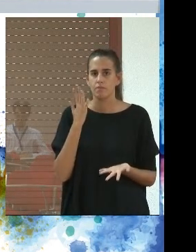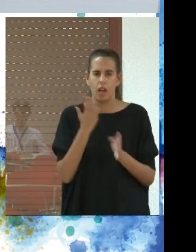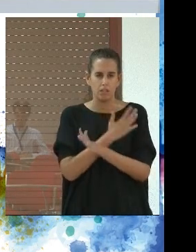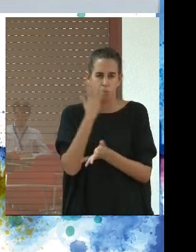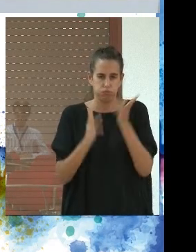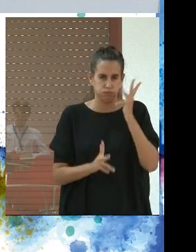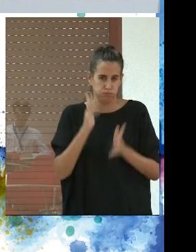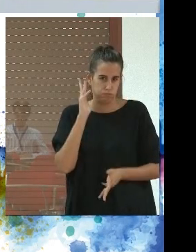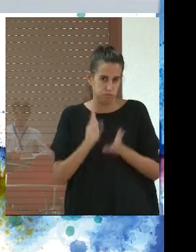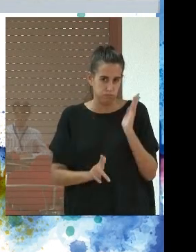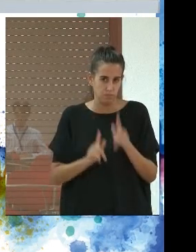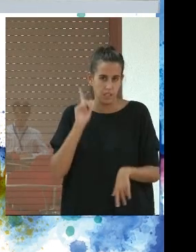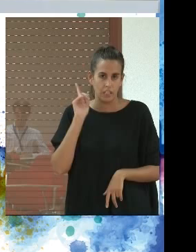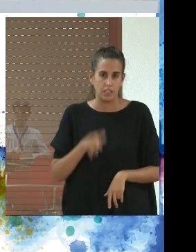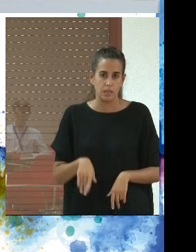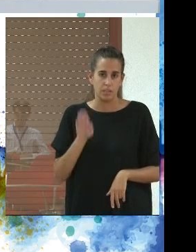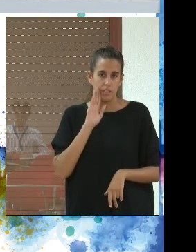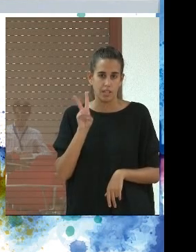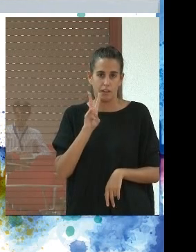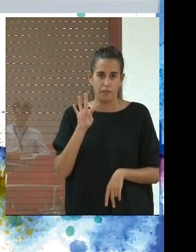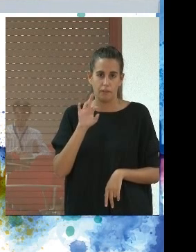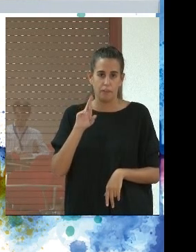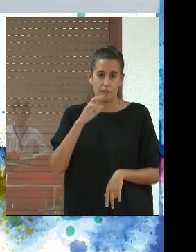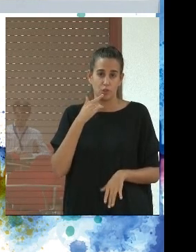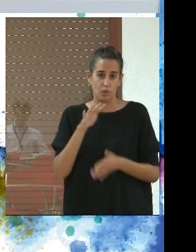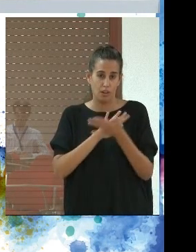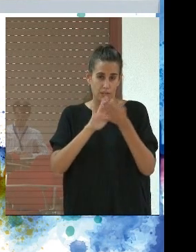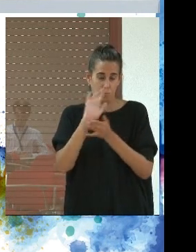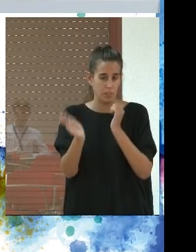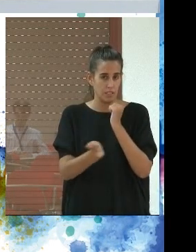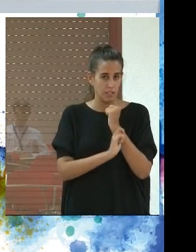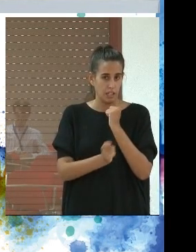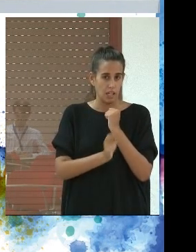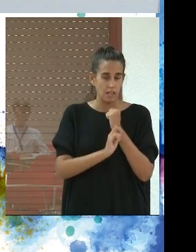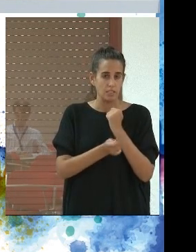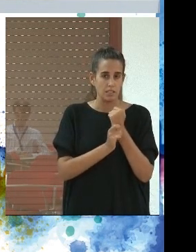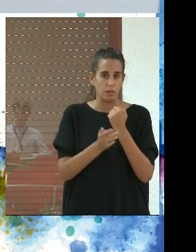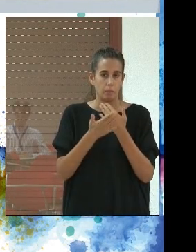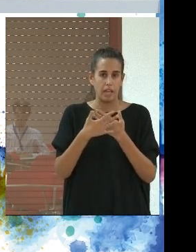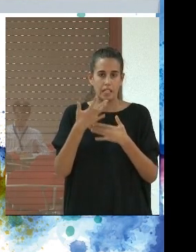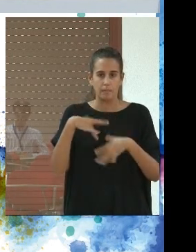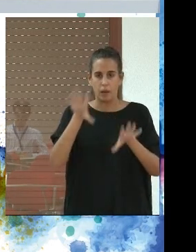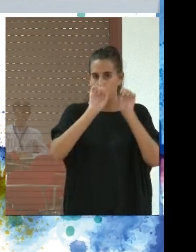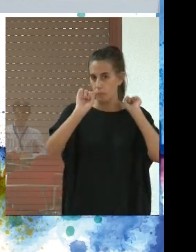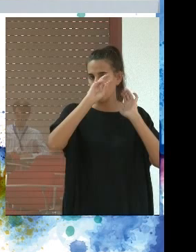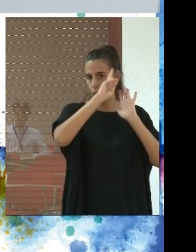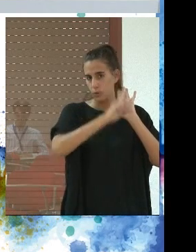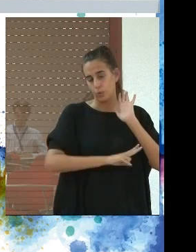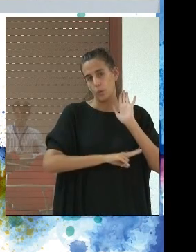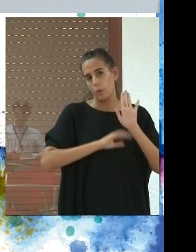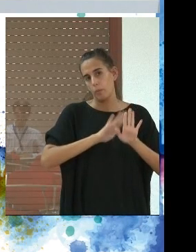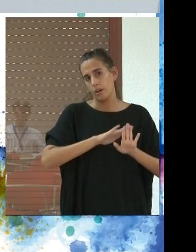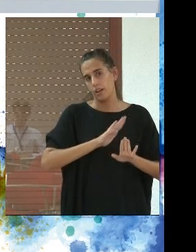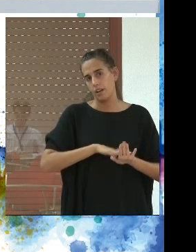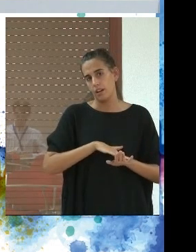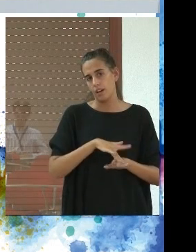moving. There are many mathematical algorithms behind all of this. As Victor said, we have a clear strategy for all the